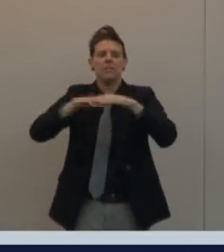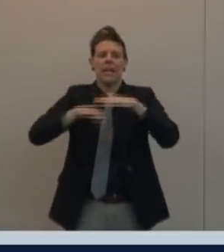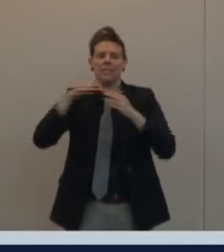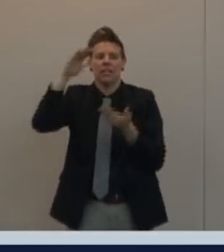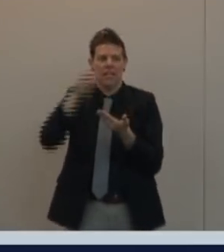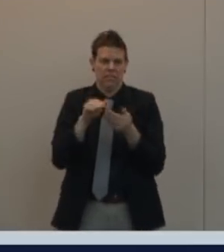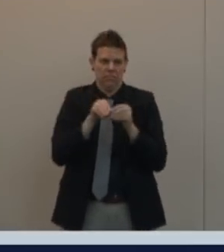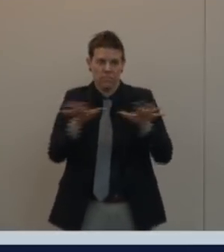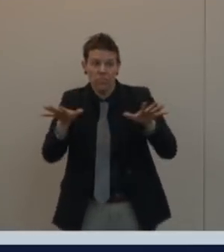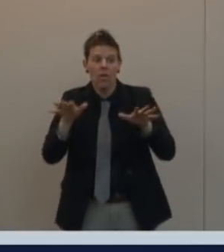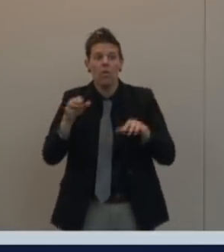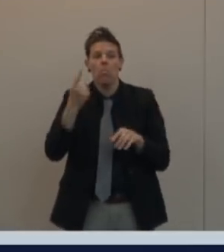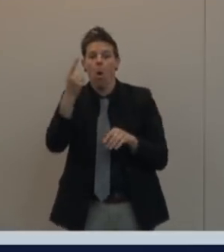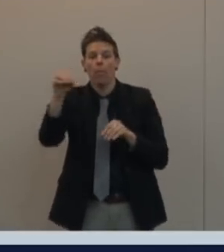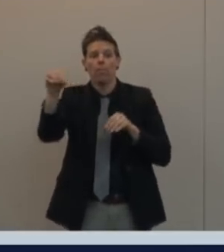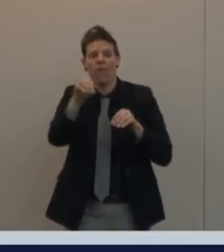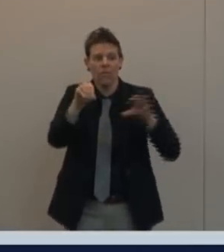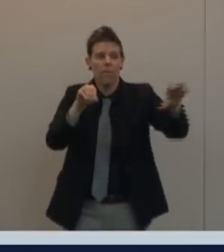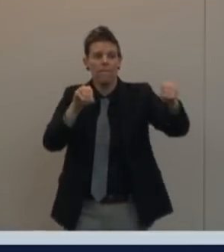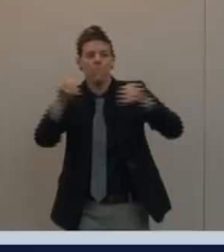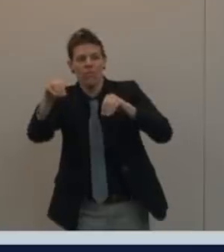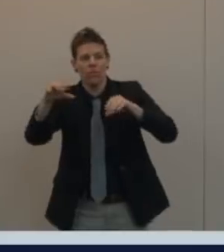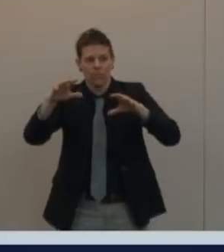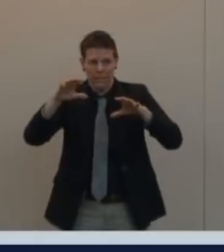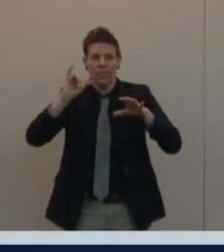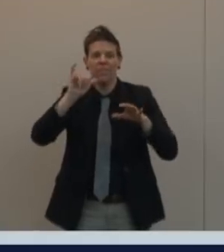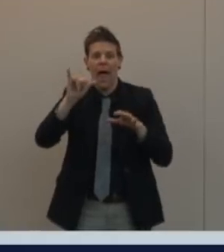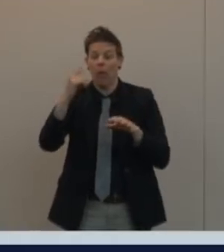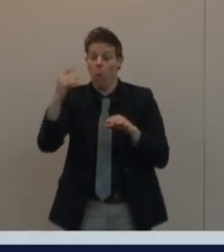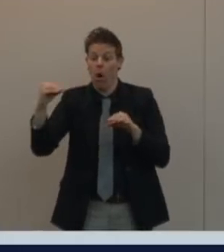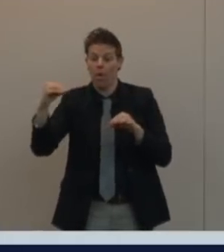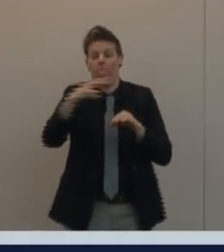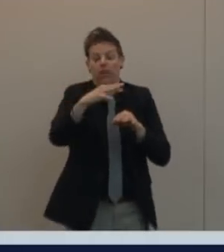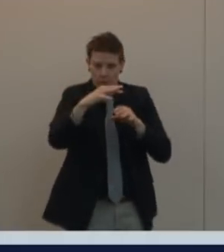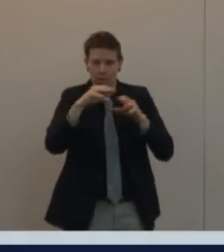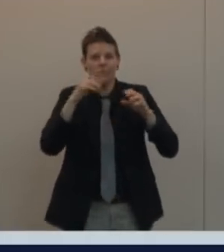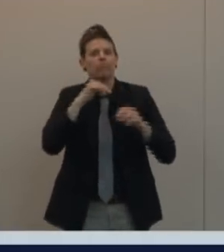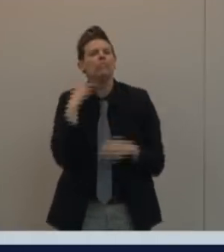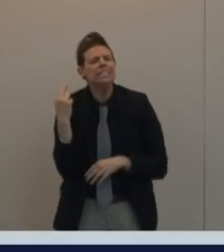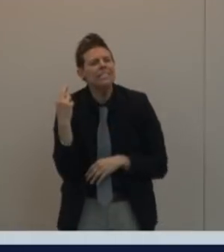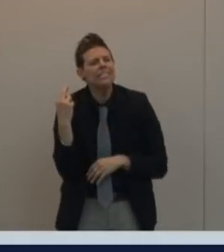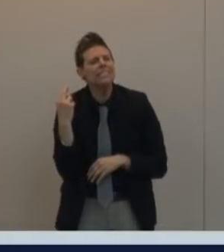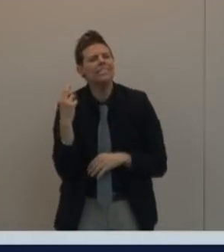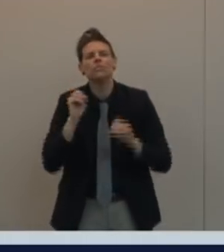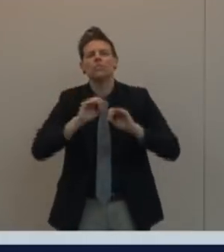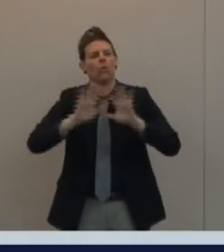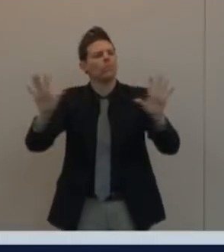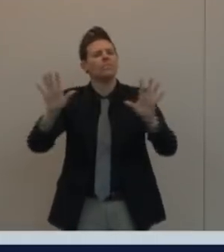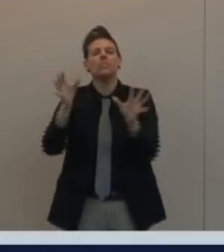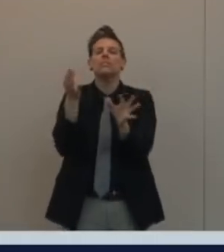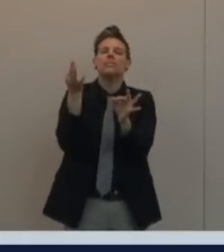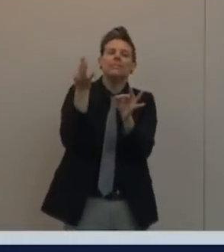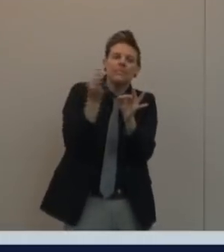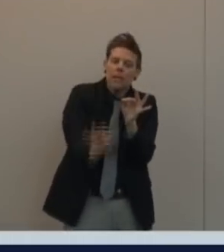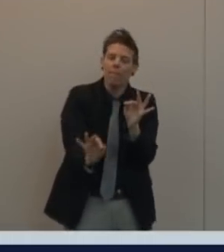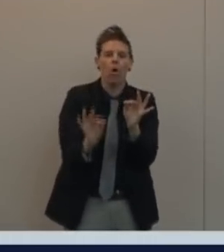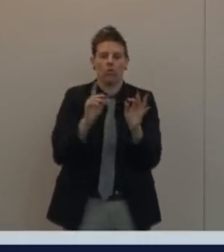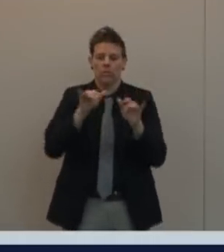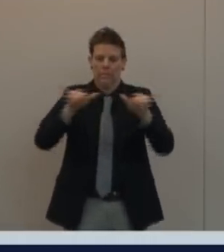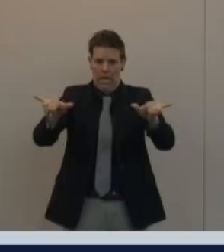all creates risk of transmitting COVID-19. It's as simple as that.